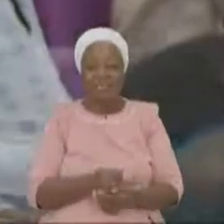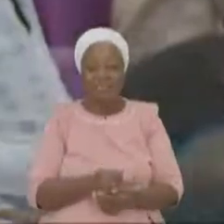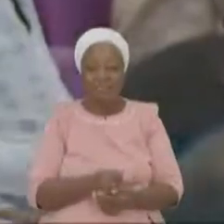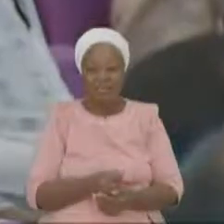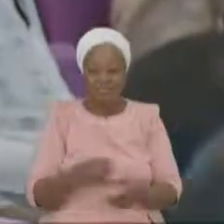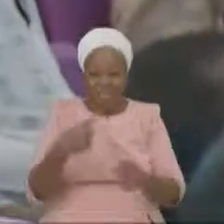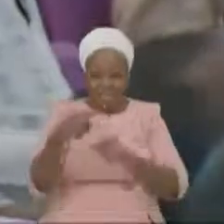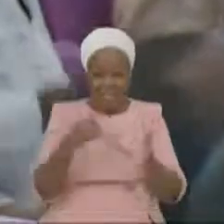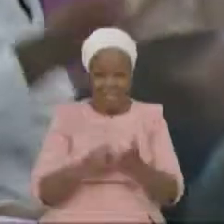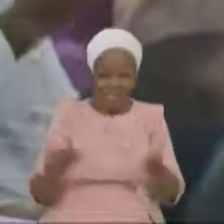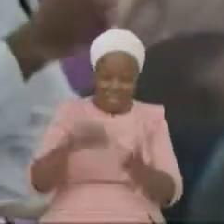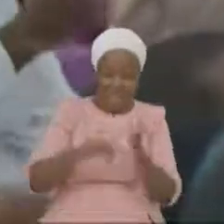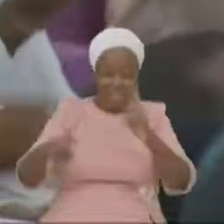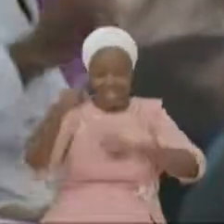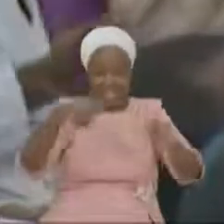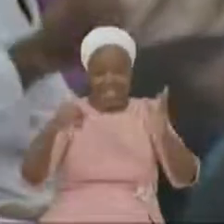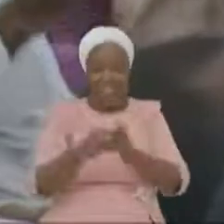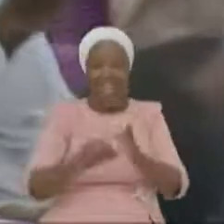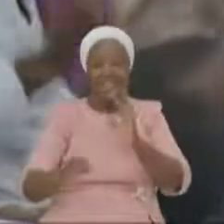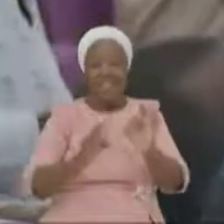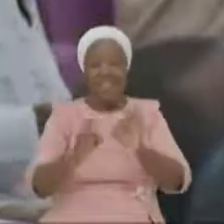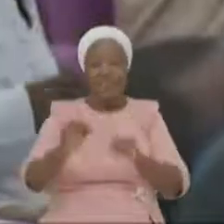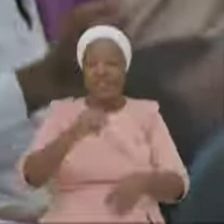Say that again.